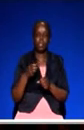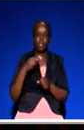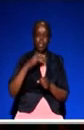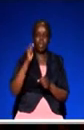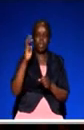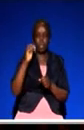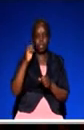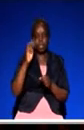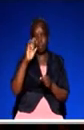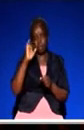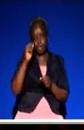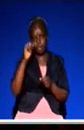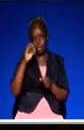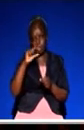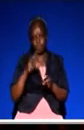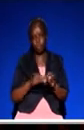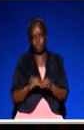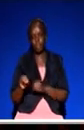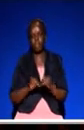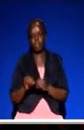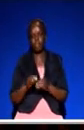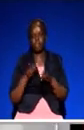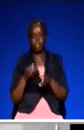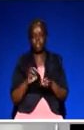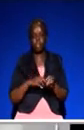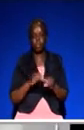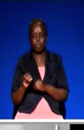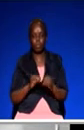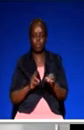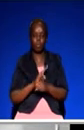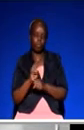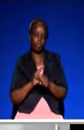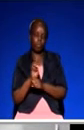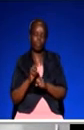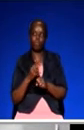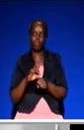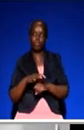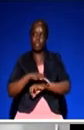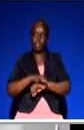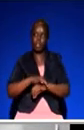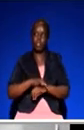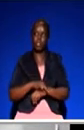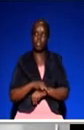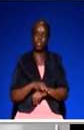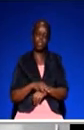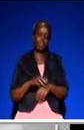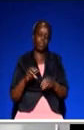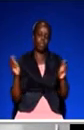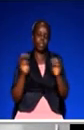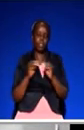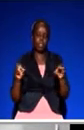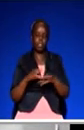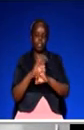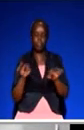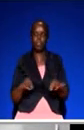hammering. Now, this method makes use of the Earth's magnetic field. The steel bar to be